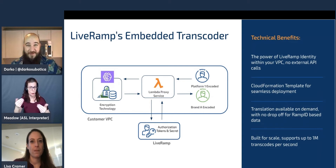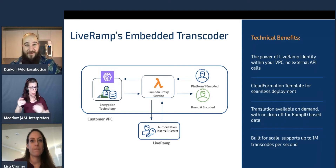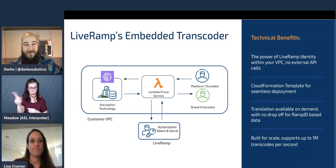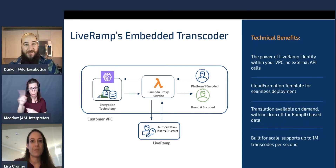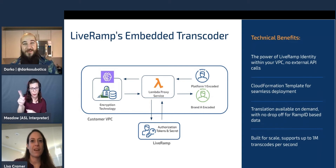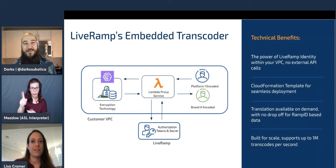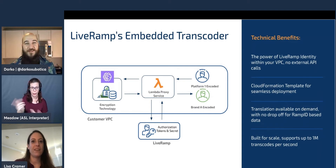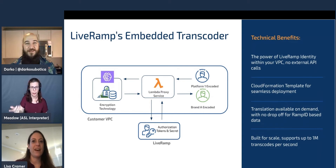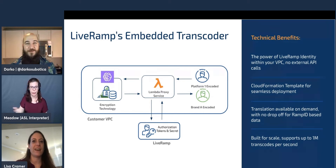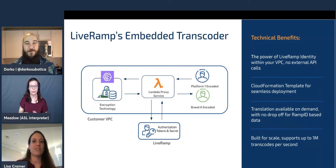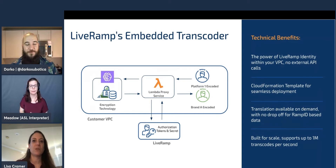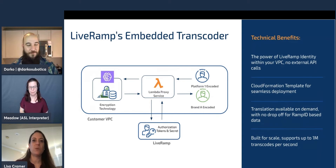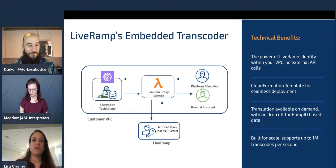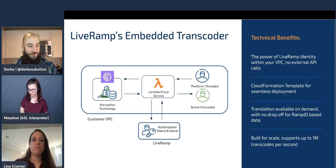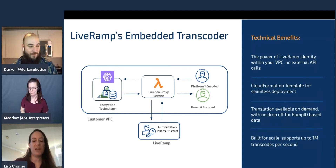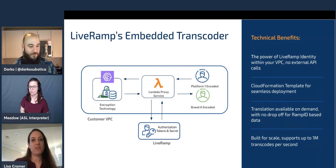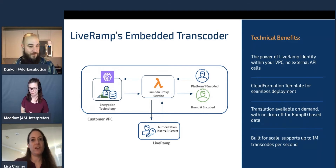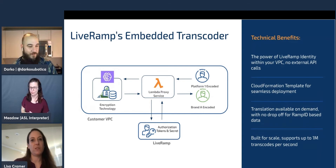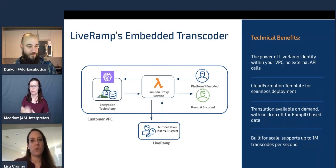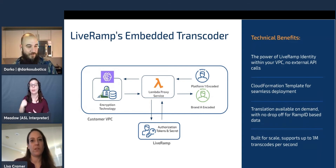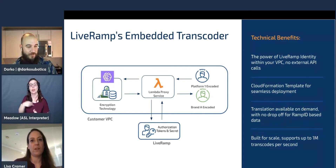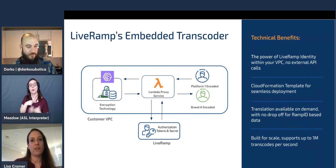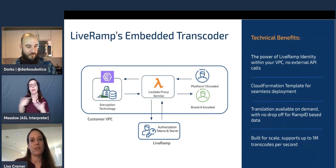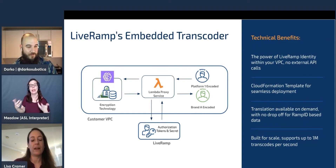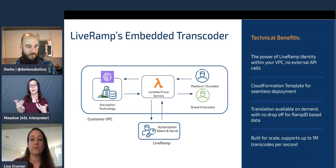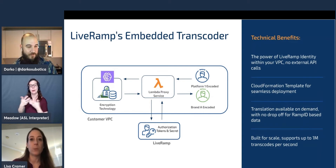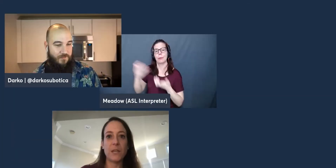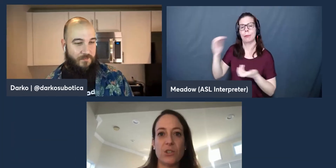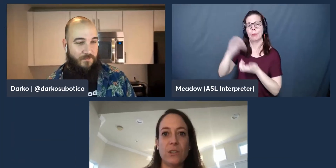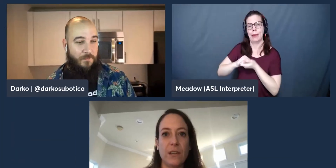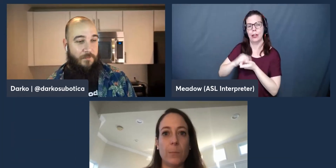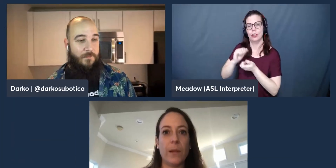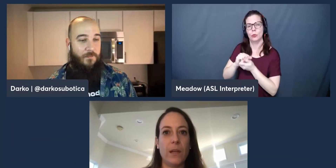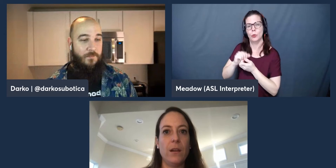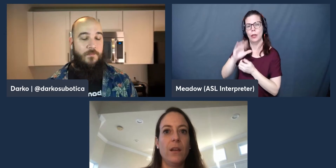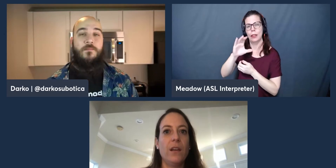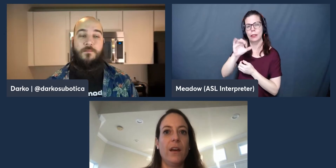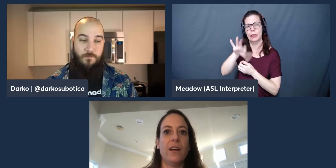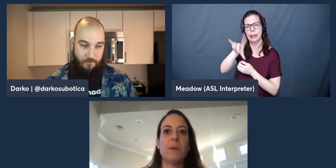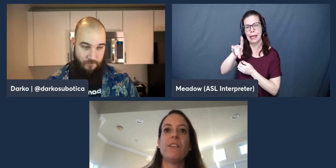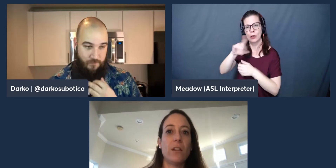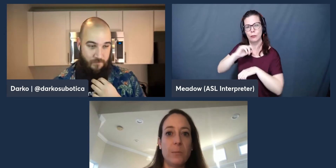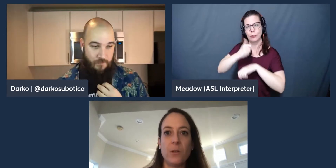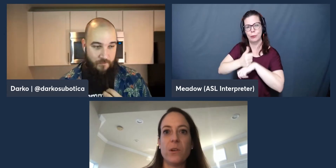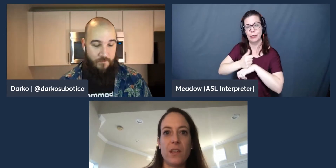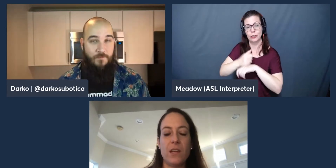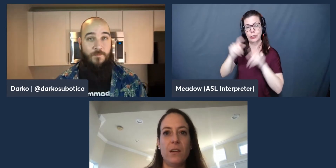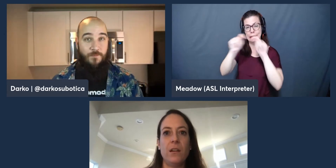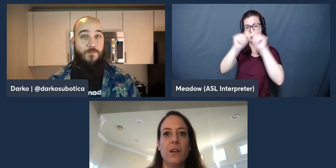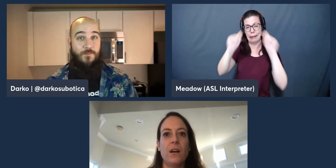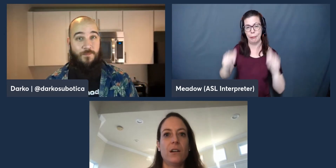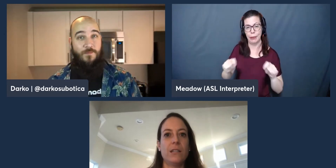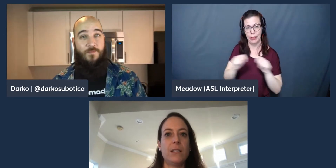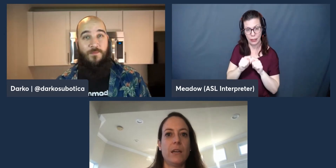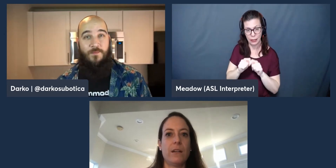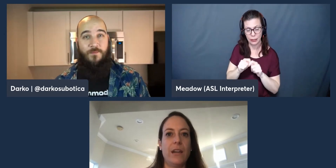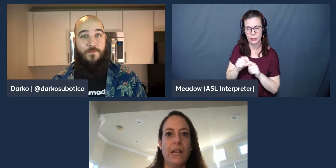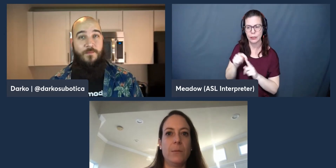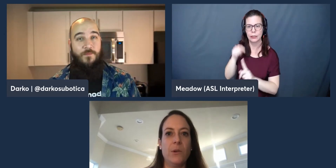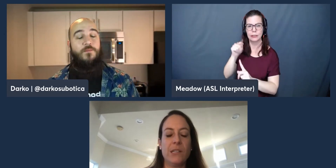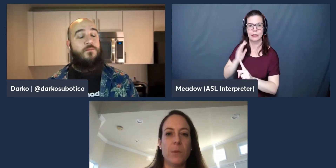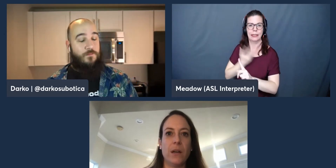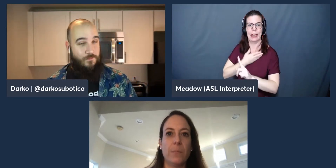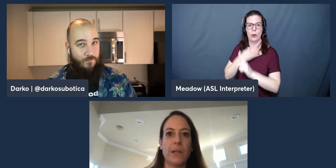to? Yeah, so we've paired this with the CloudFormation template available within our listing